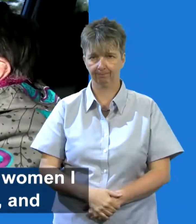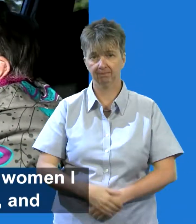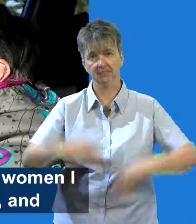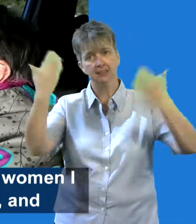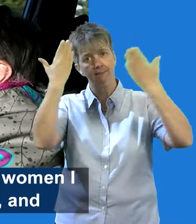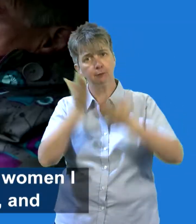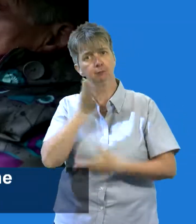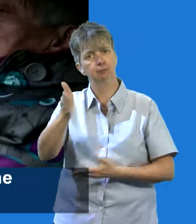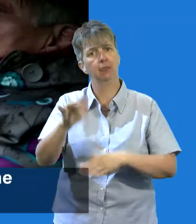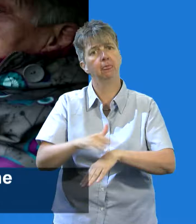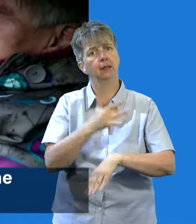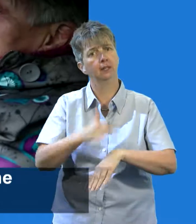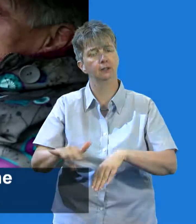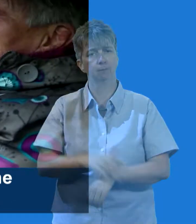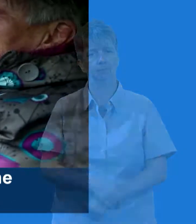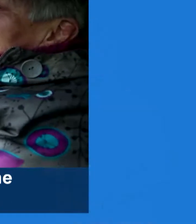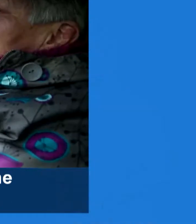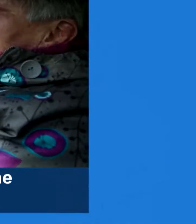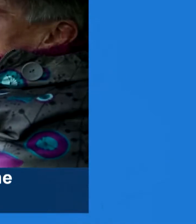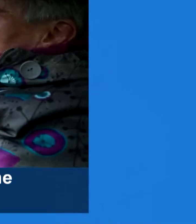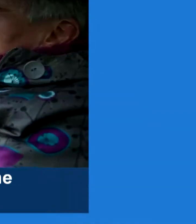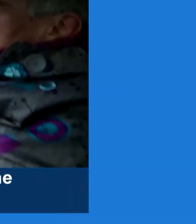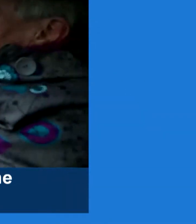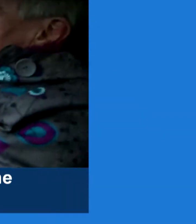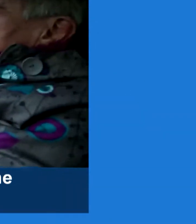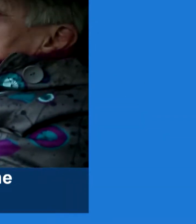for clothing. And of course I love to go to the theatre in the evening.